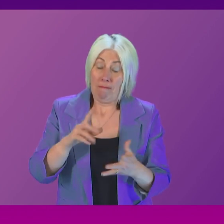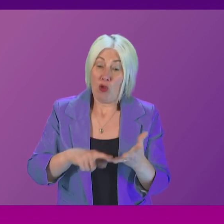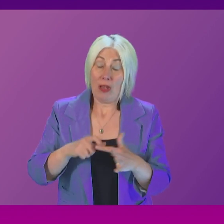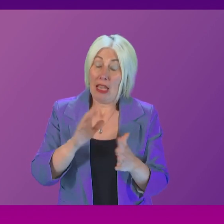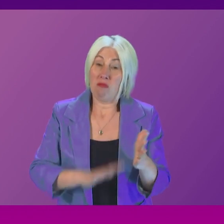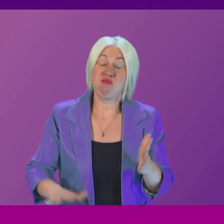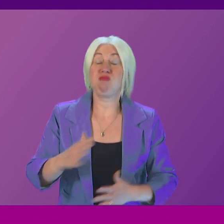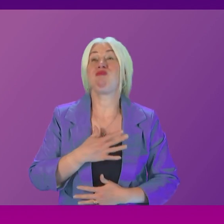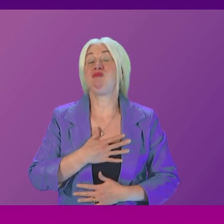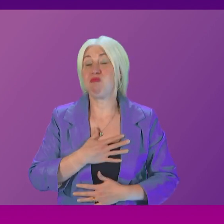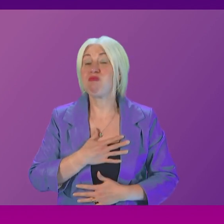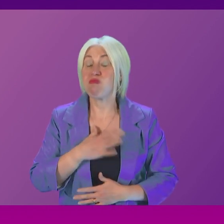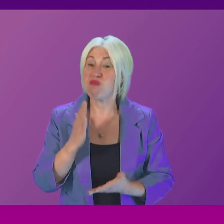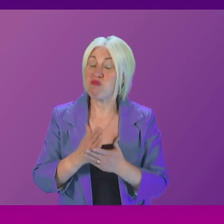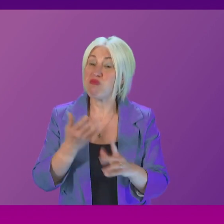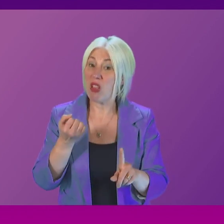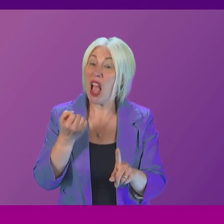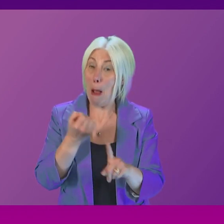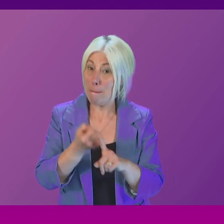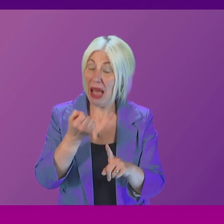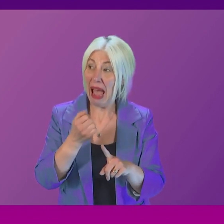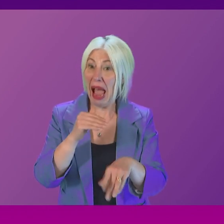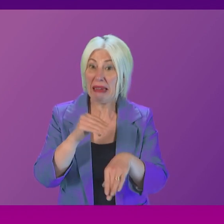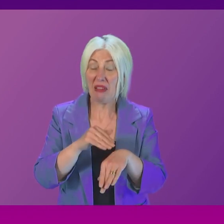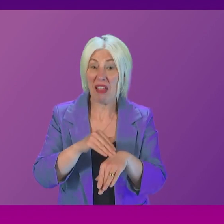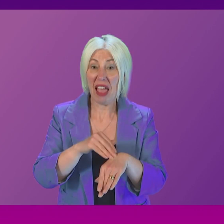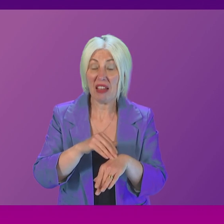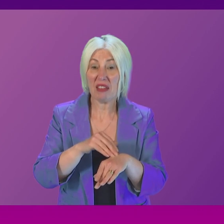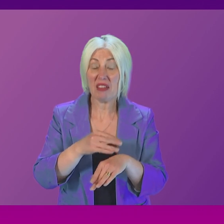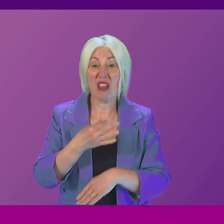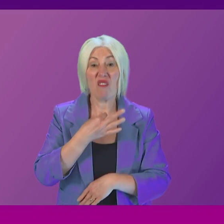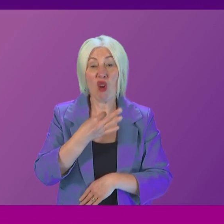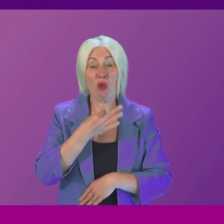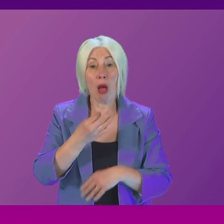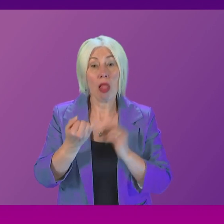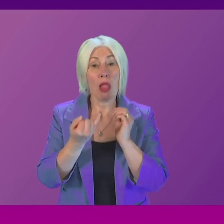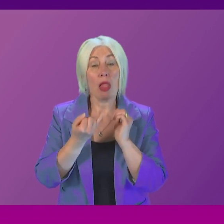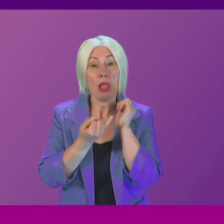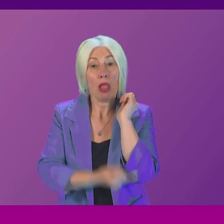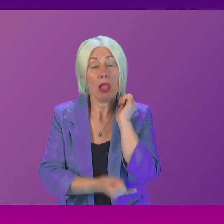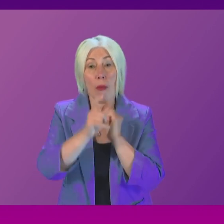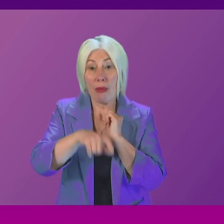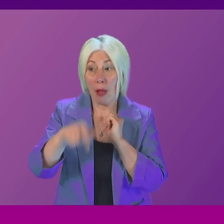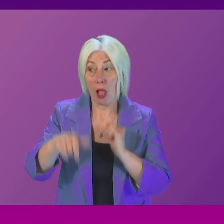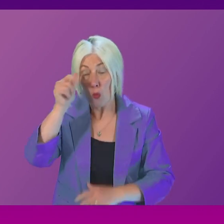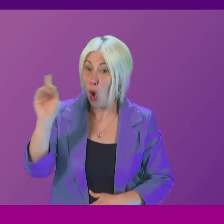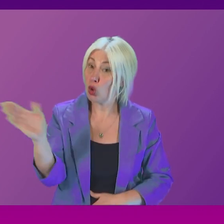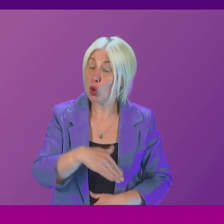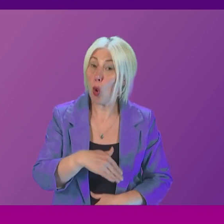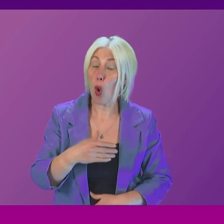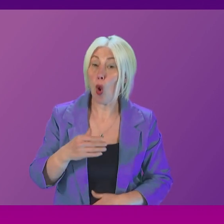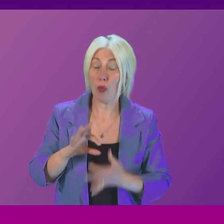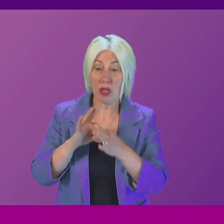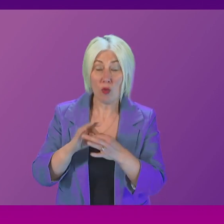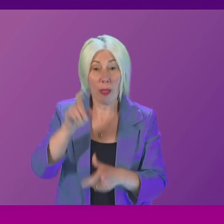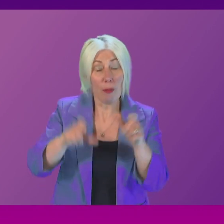is impacting and affecting the most vulnerable in ways that we all know, because we'll have engaged with our